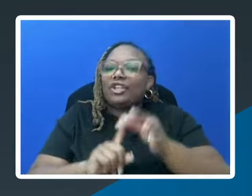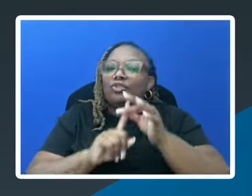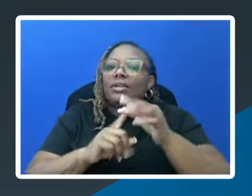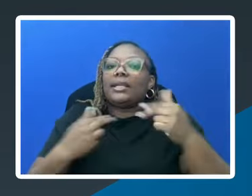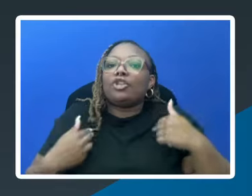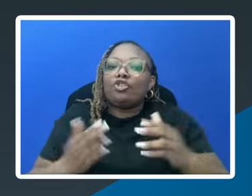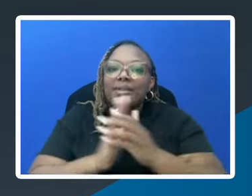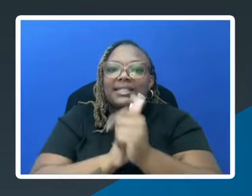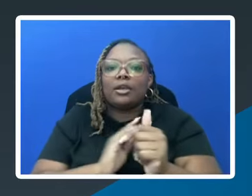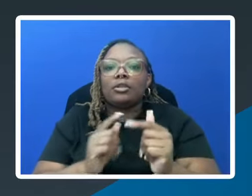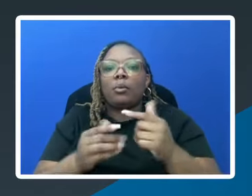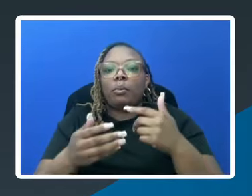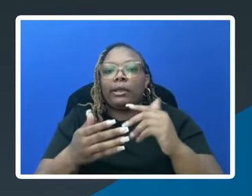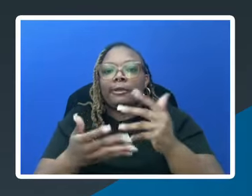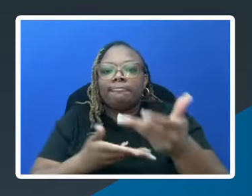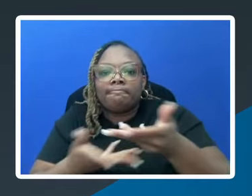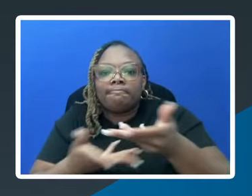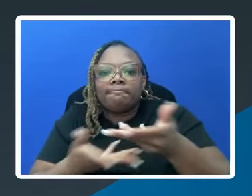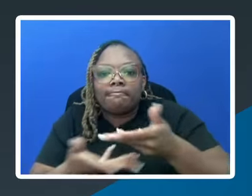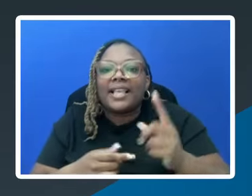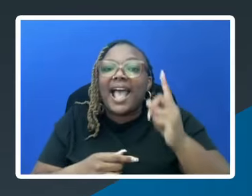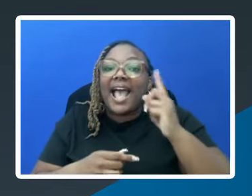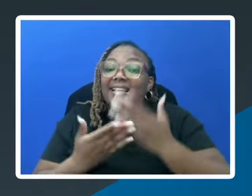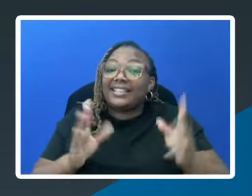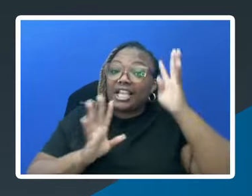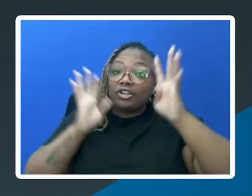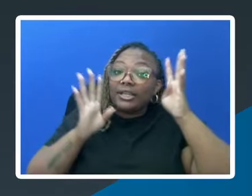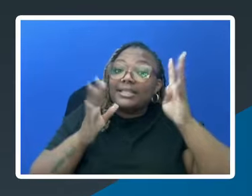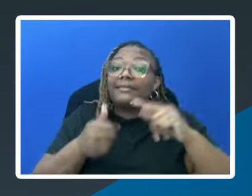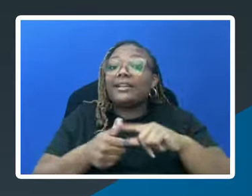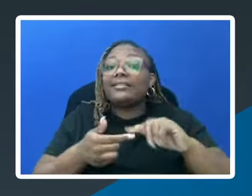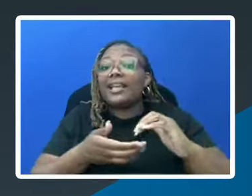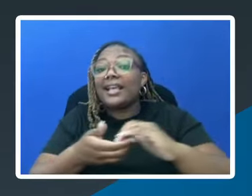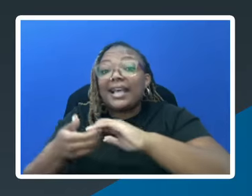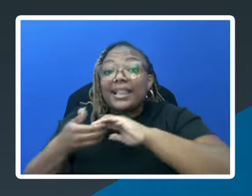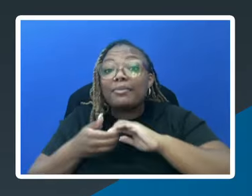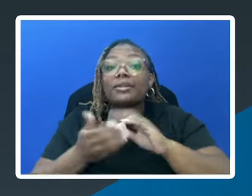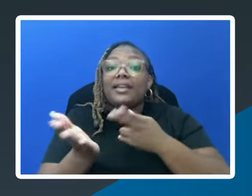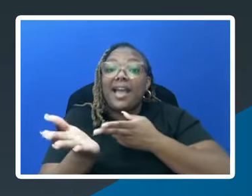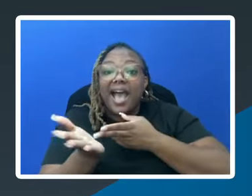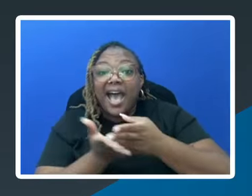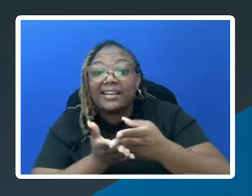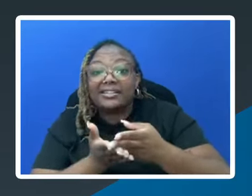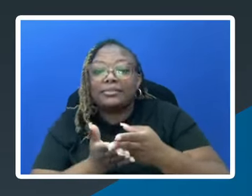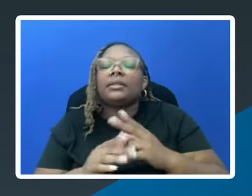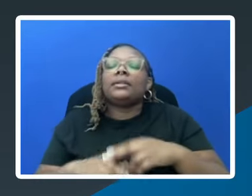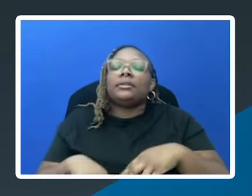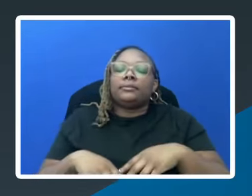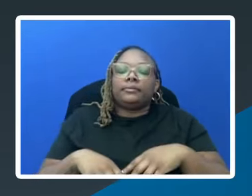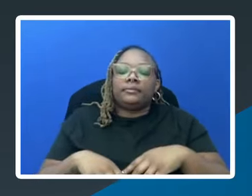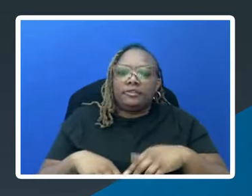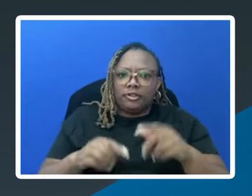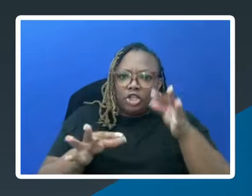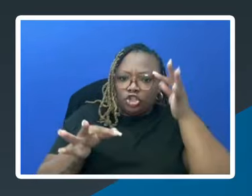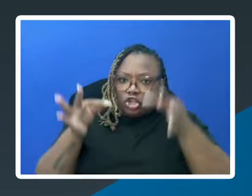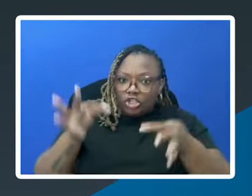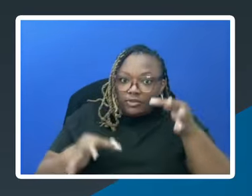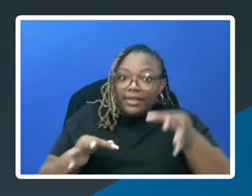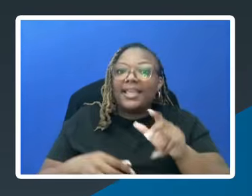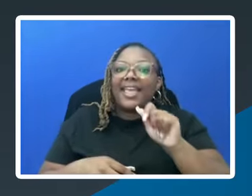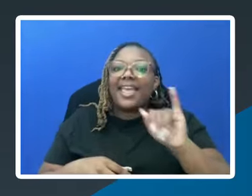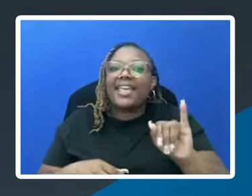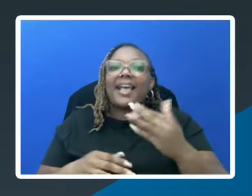it. I think it's things like creativity, collaboration, honesty, discernment. I already mentioned that one. Judgment. AI is really good at brainstorming, really